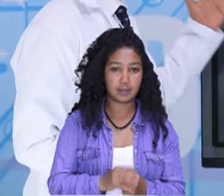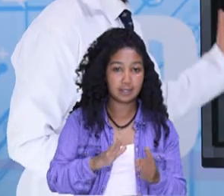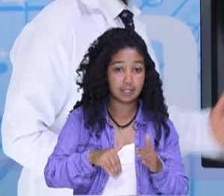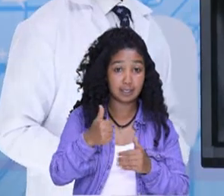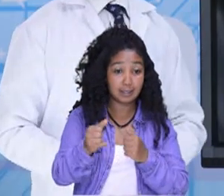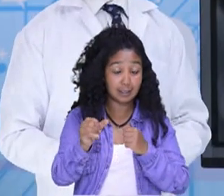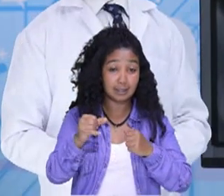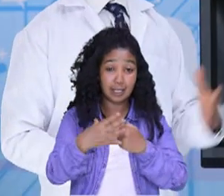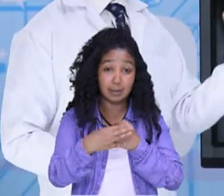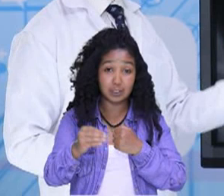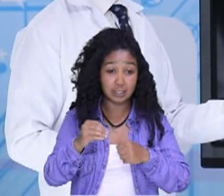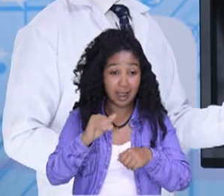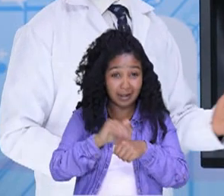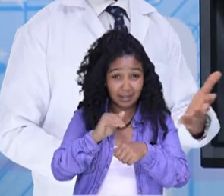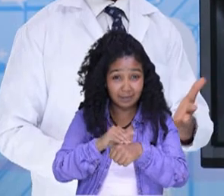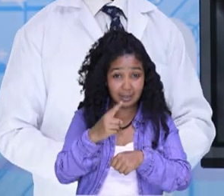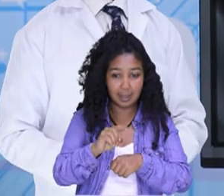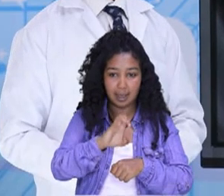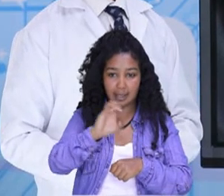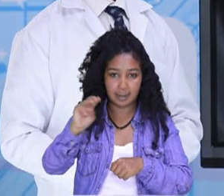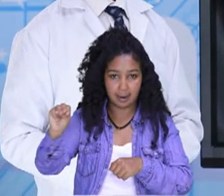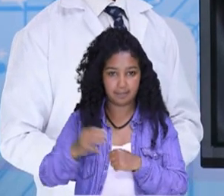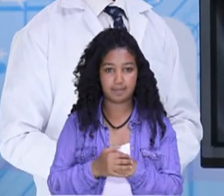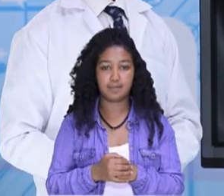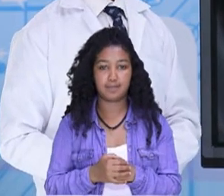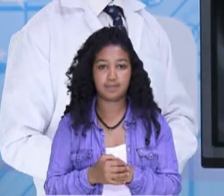Then the transcription factor activates the enzyme.